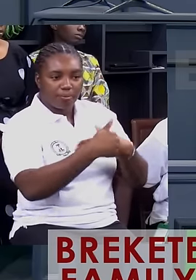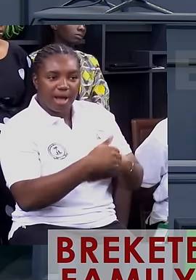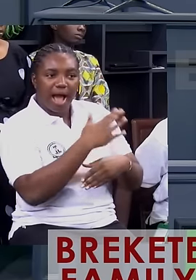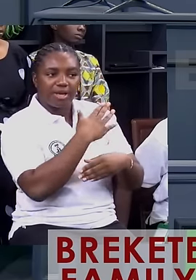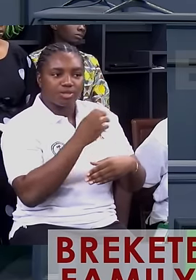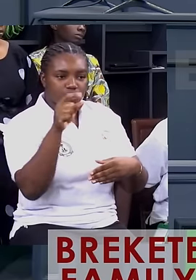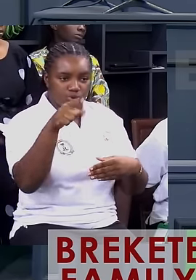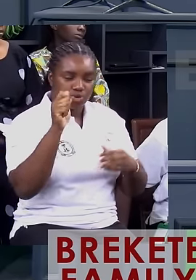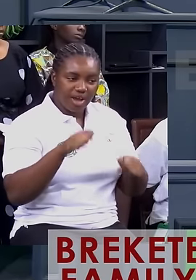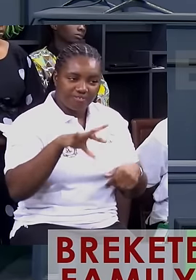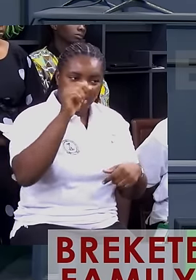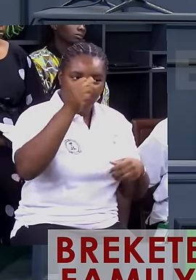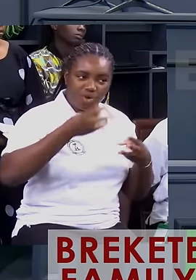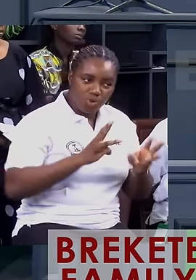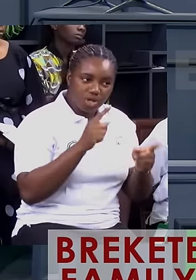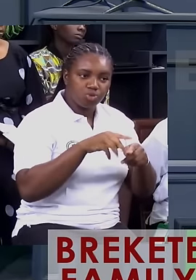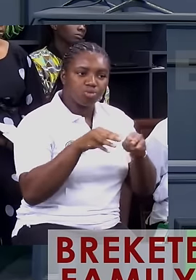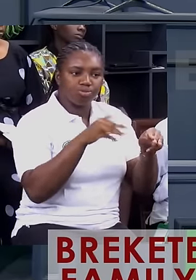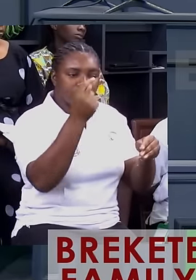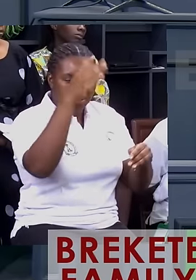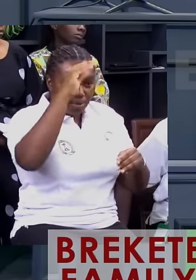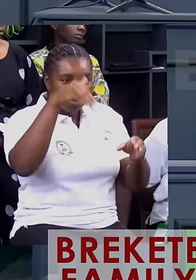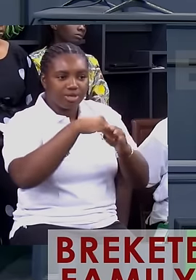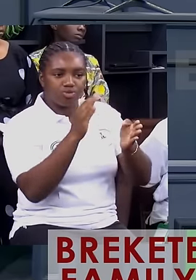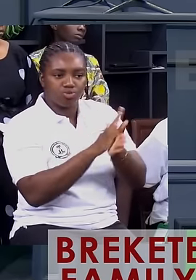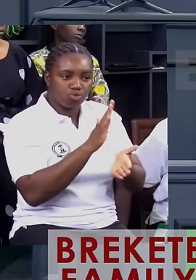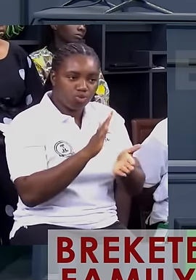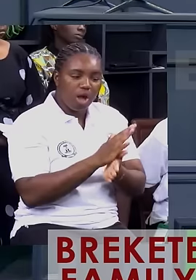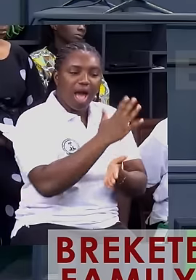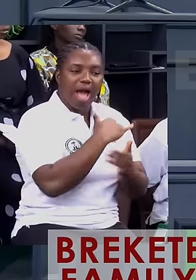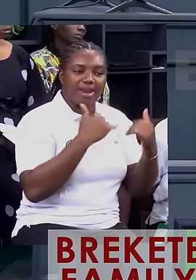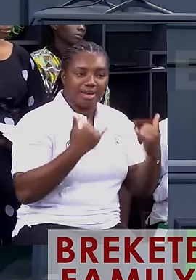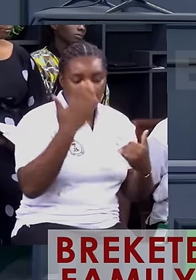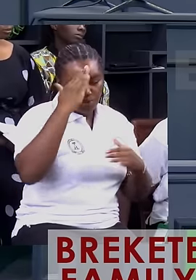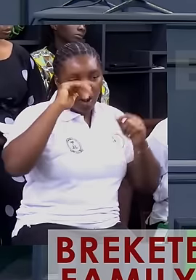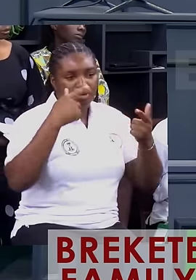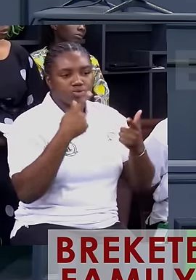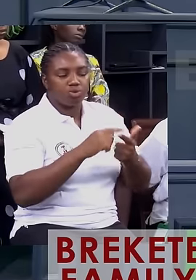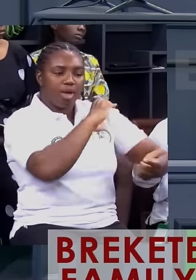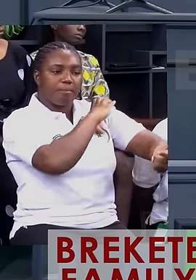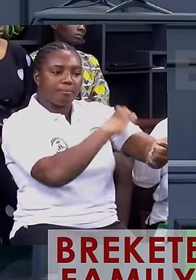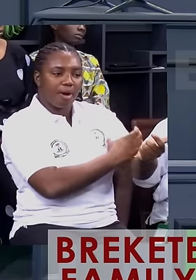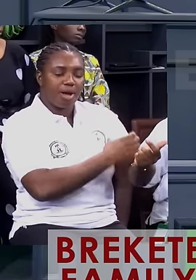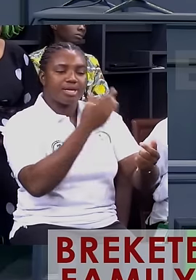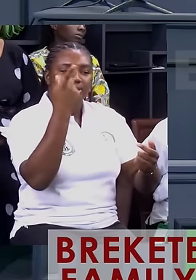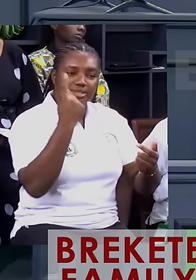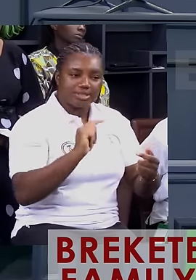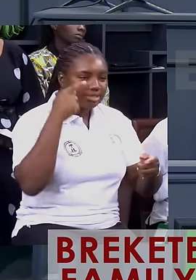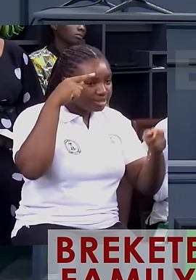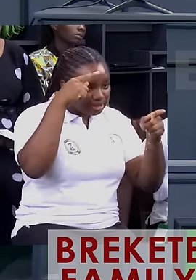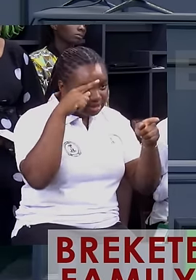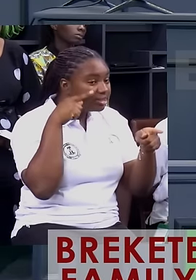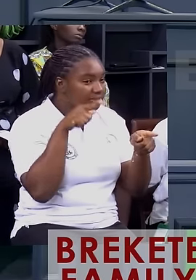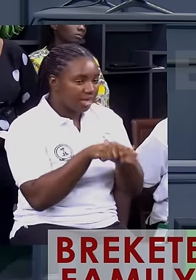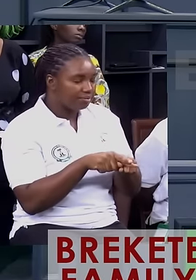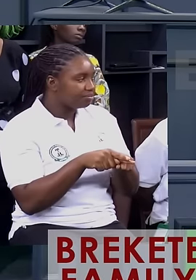could find a way to put the boy in school and now know how to empower the sister. Within